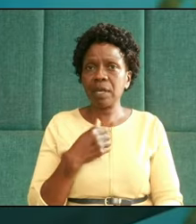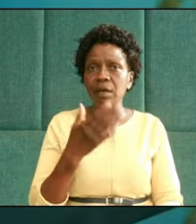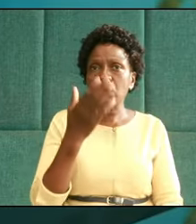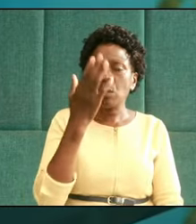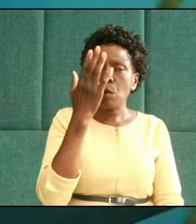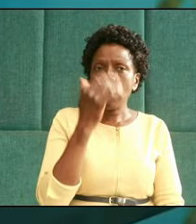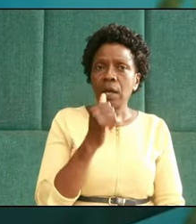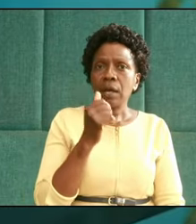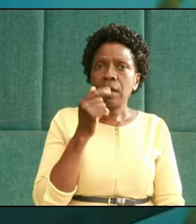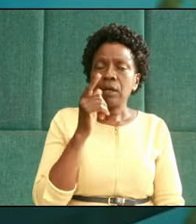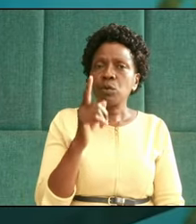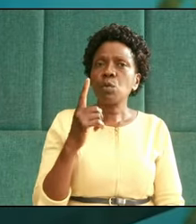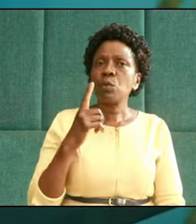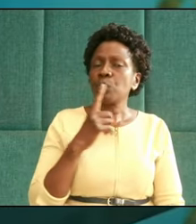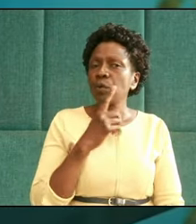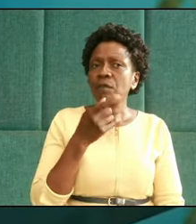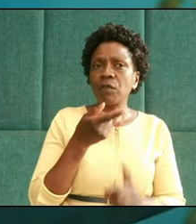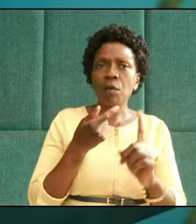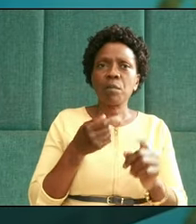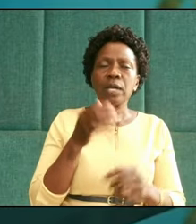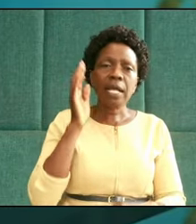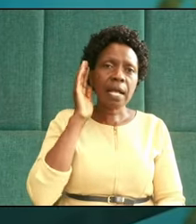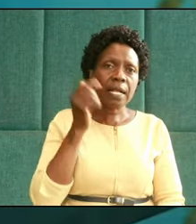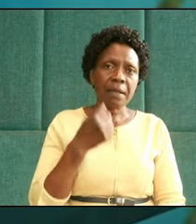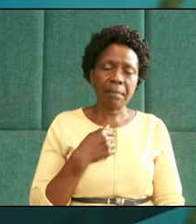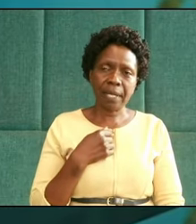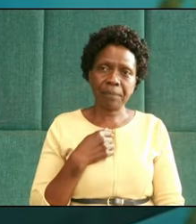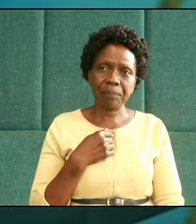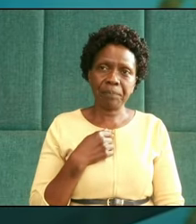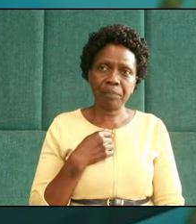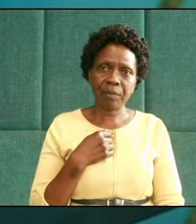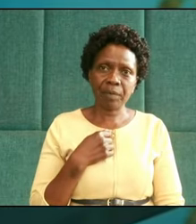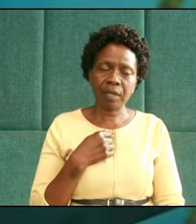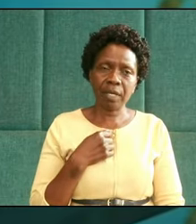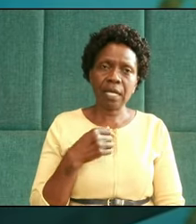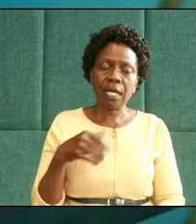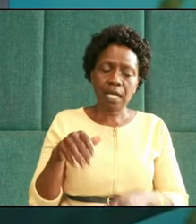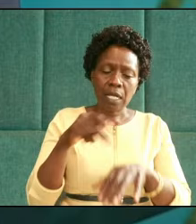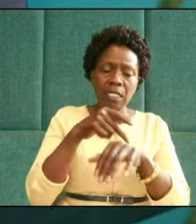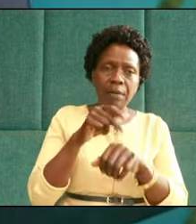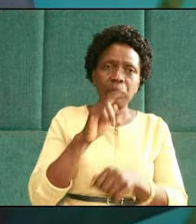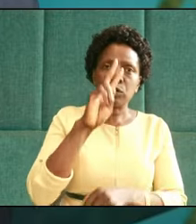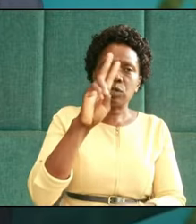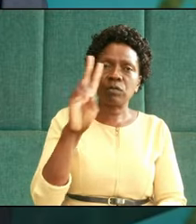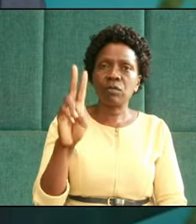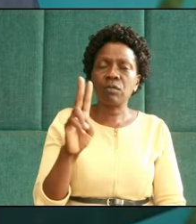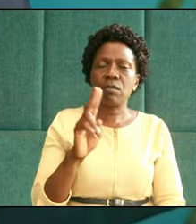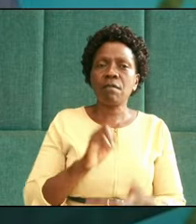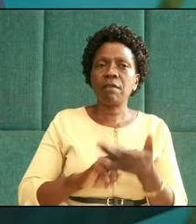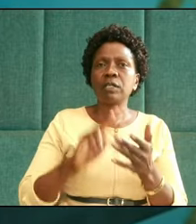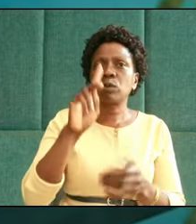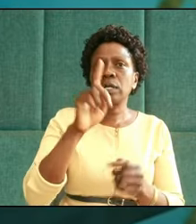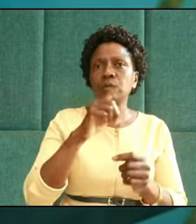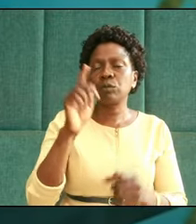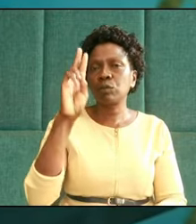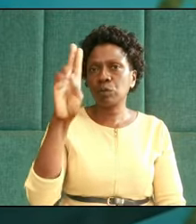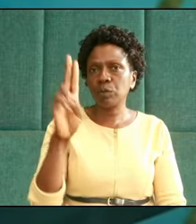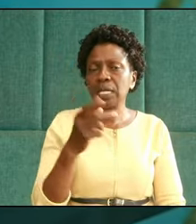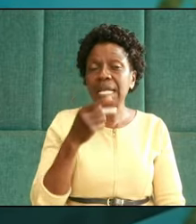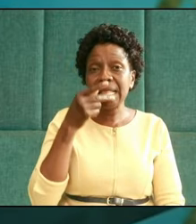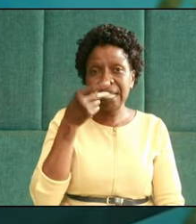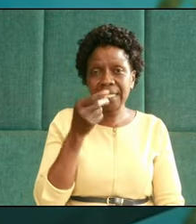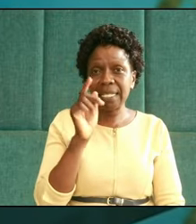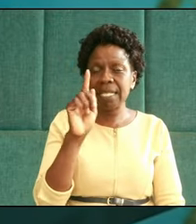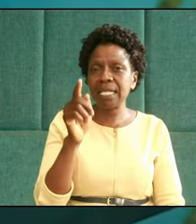are you so far from hearing me? I'm reciting Psalms 22, verse 1 and 2. He tested